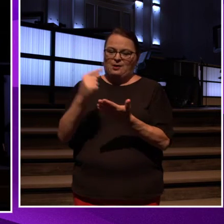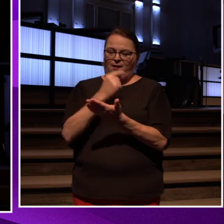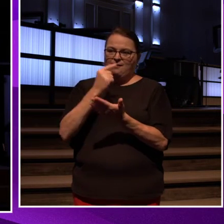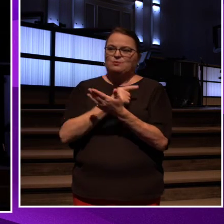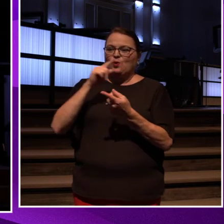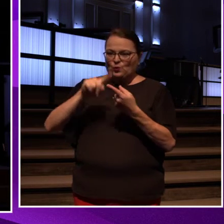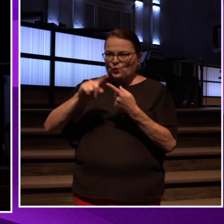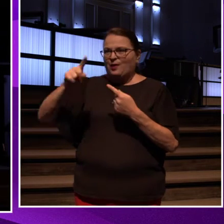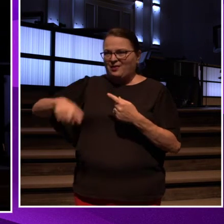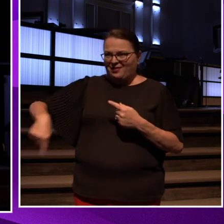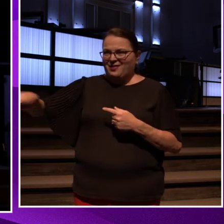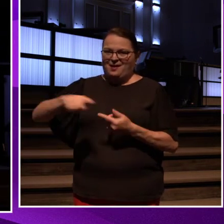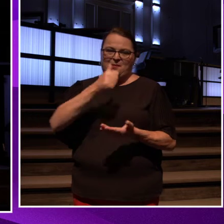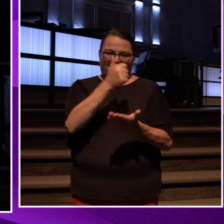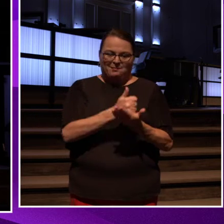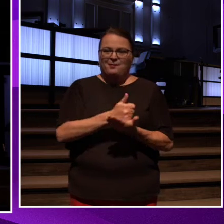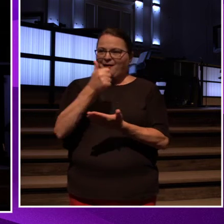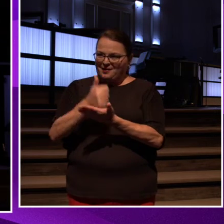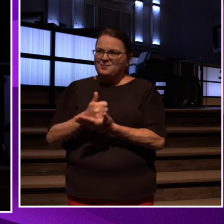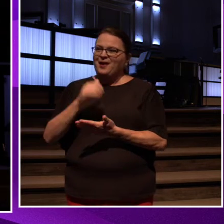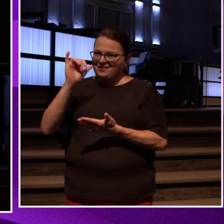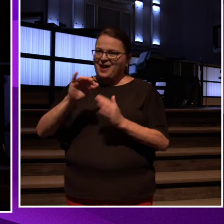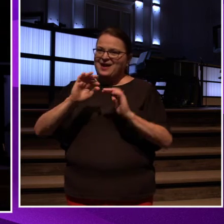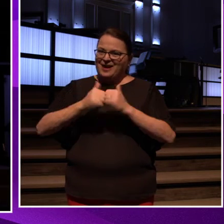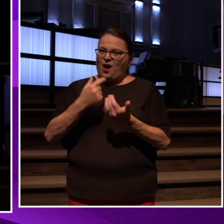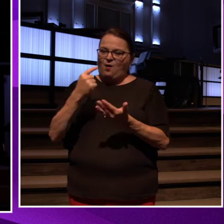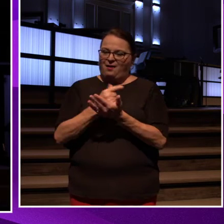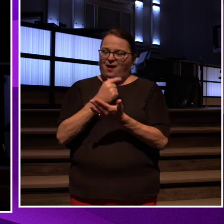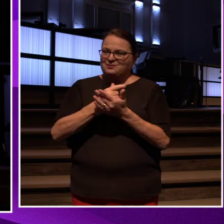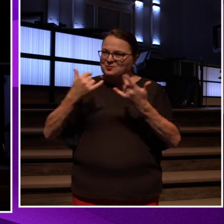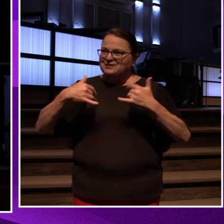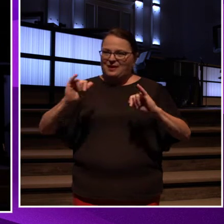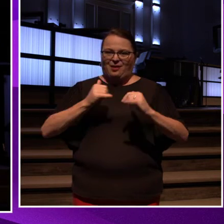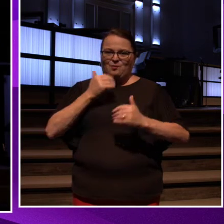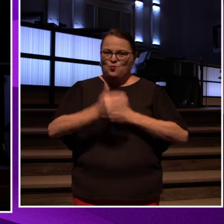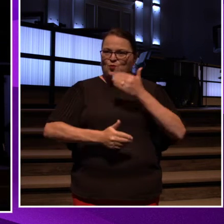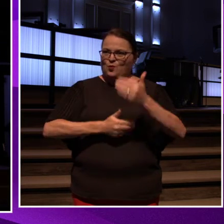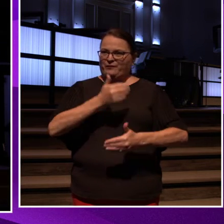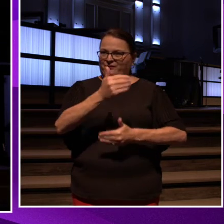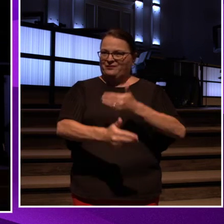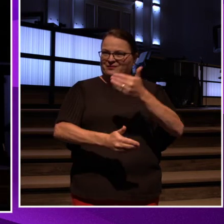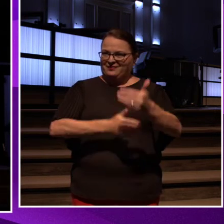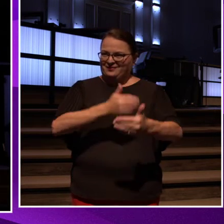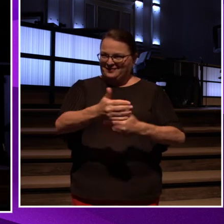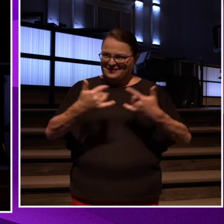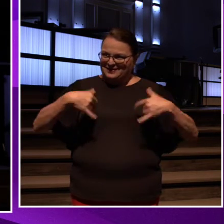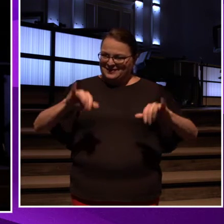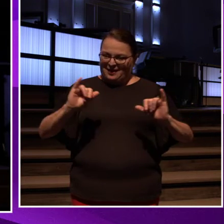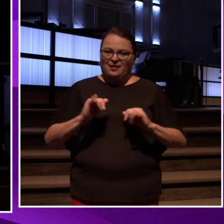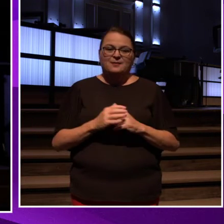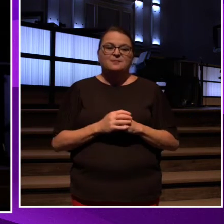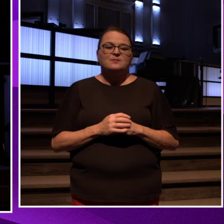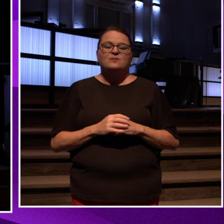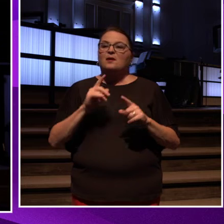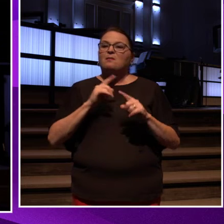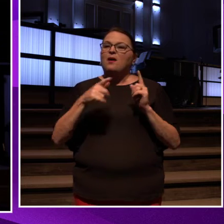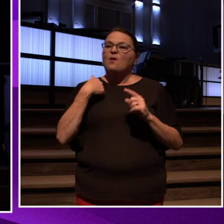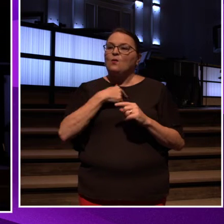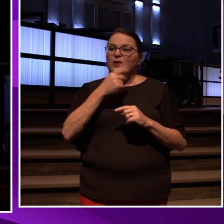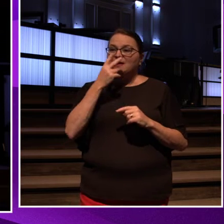them. Amen and amen. That's how the gospel was on the move. It was moving. But we see in this